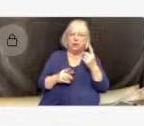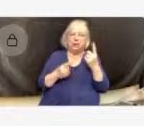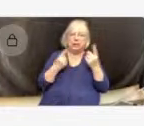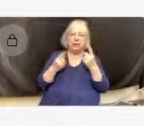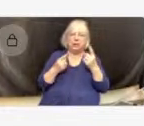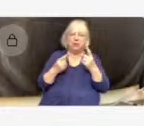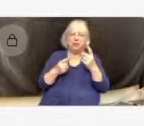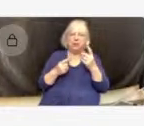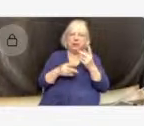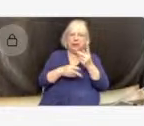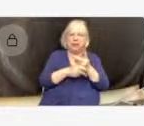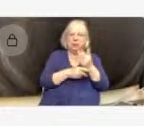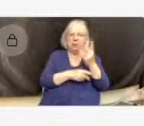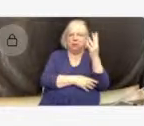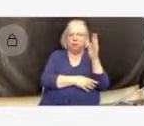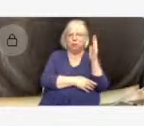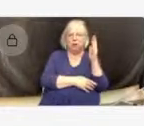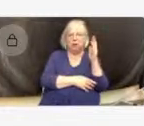take the tree and